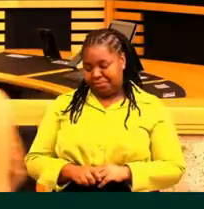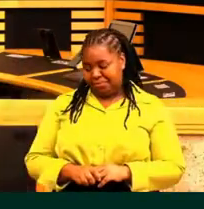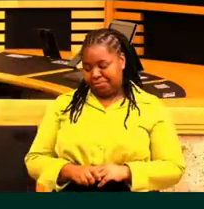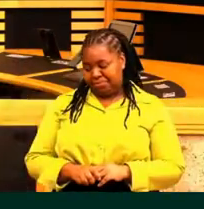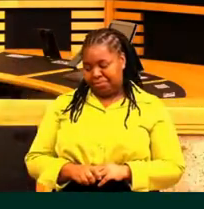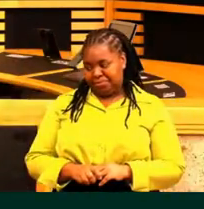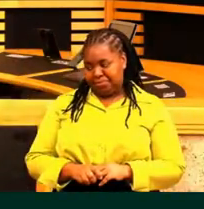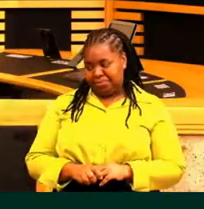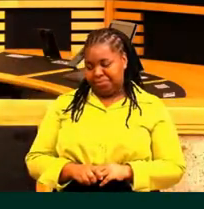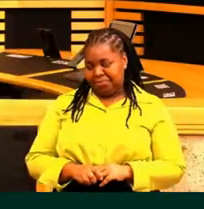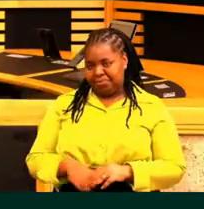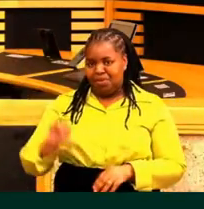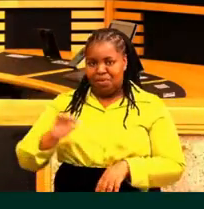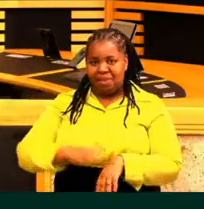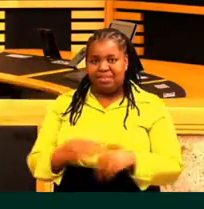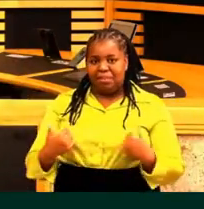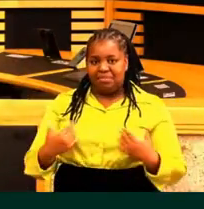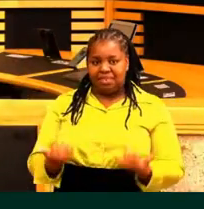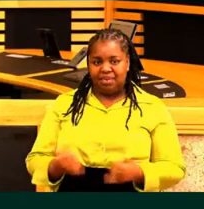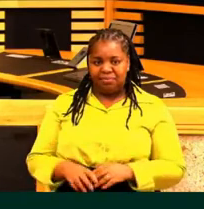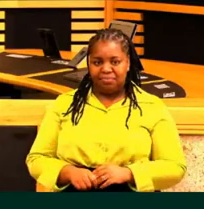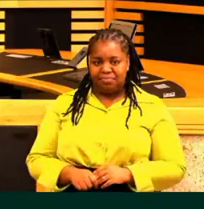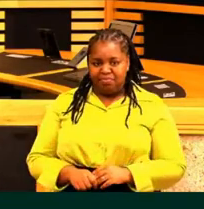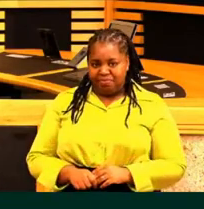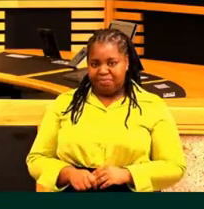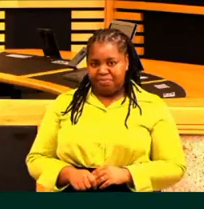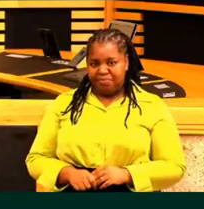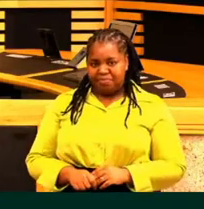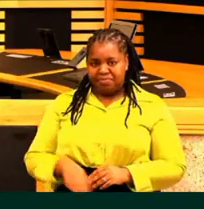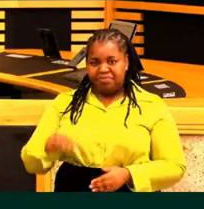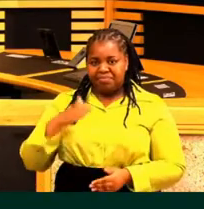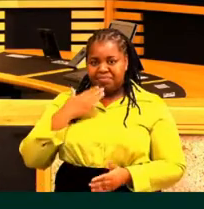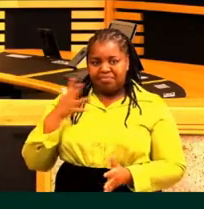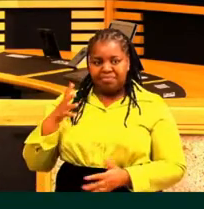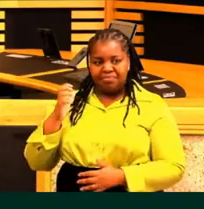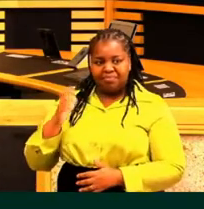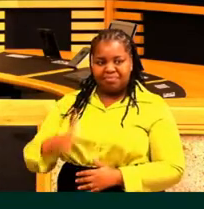the time started I remember thank you very much speaker